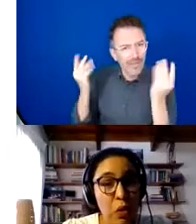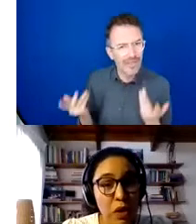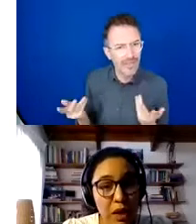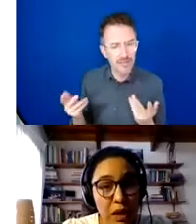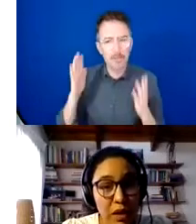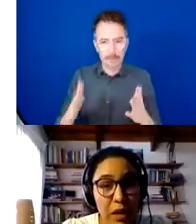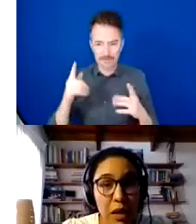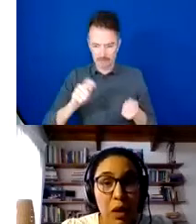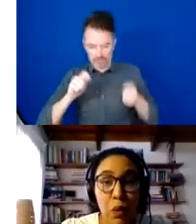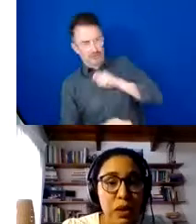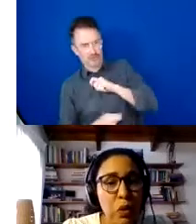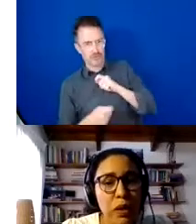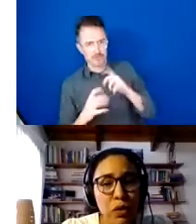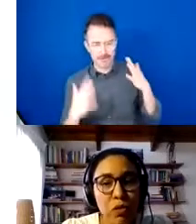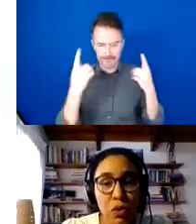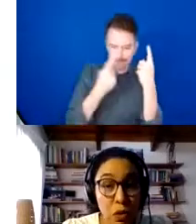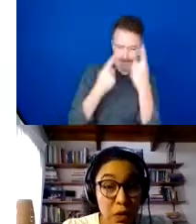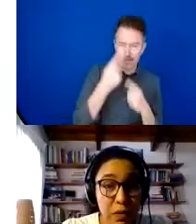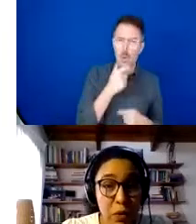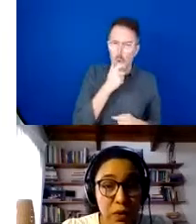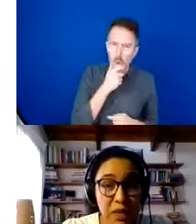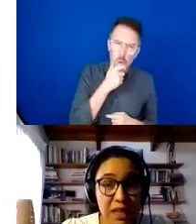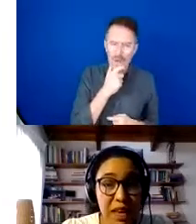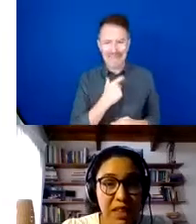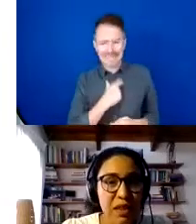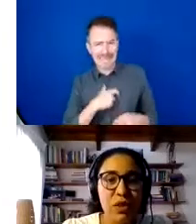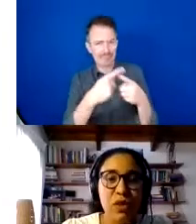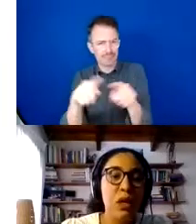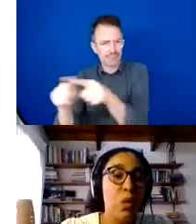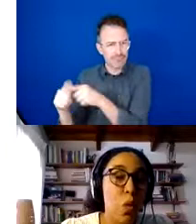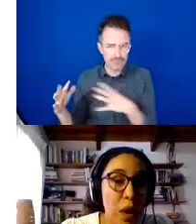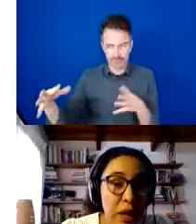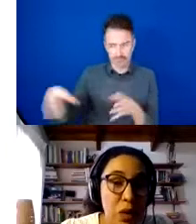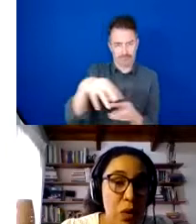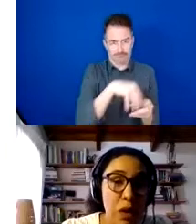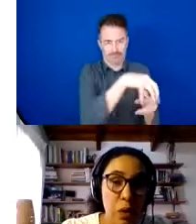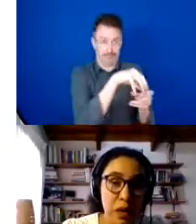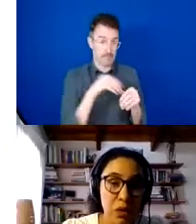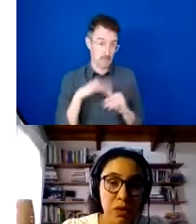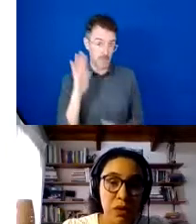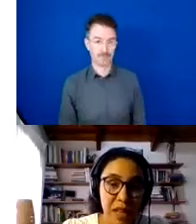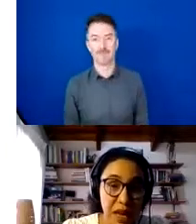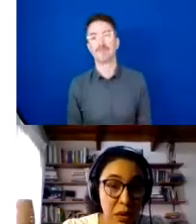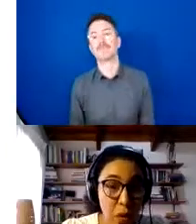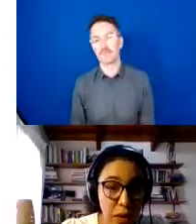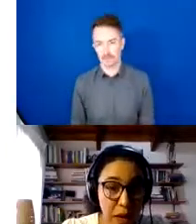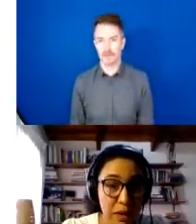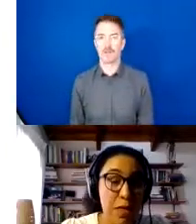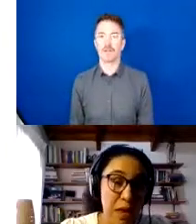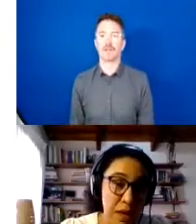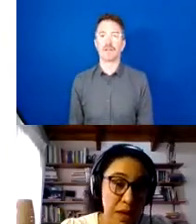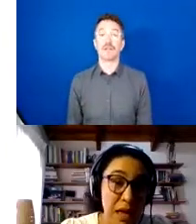are working on, we don't want to reinforce the idea that there's only one correct way to understand the world